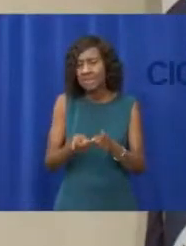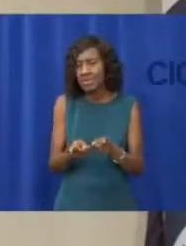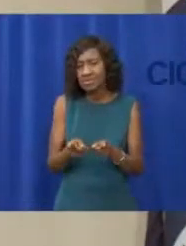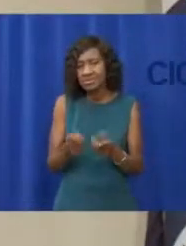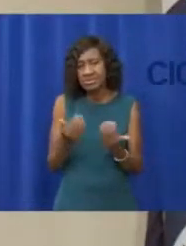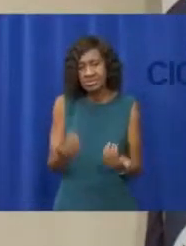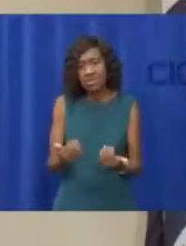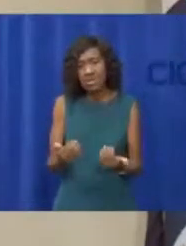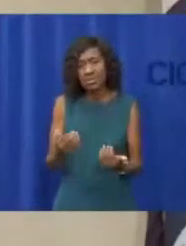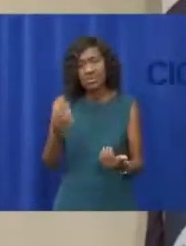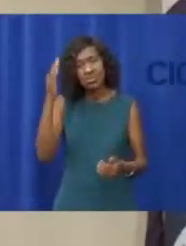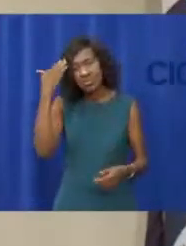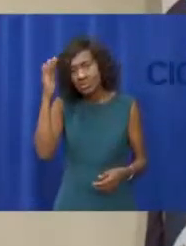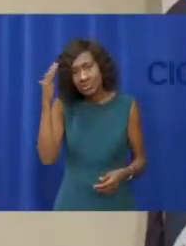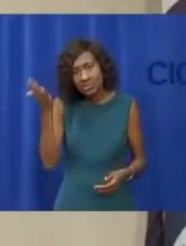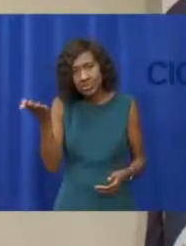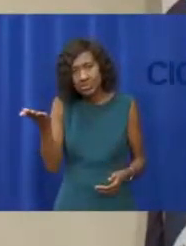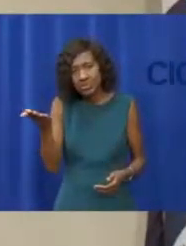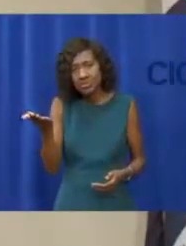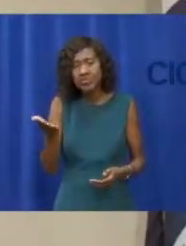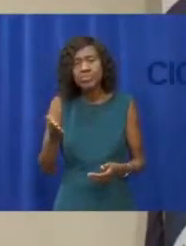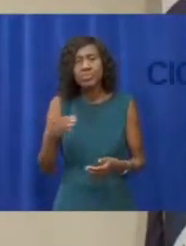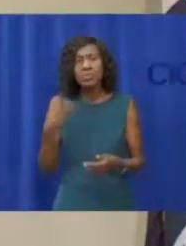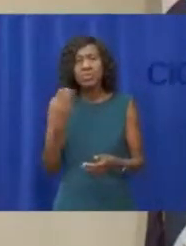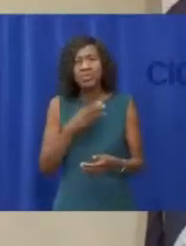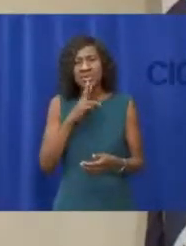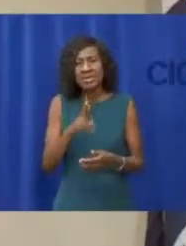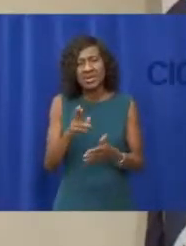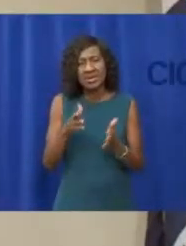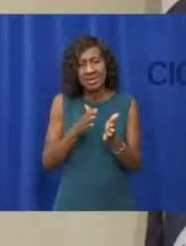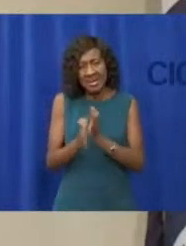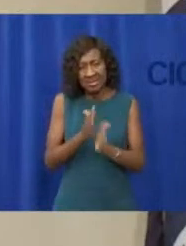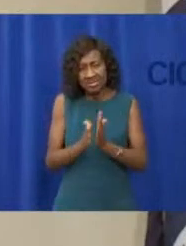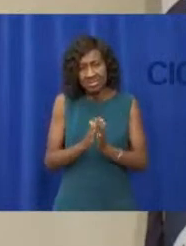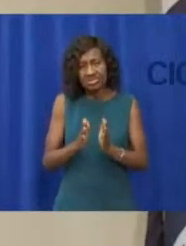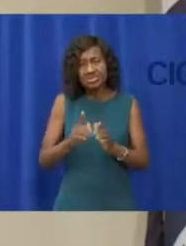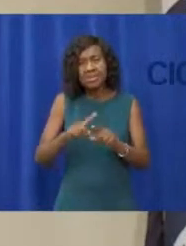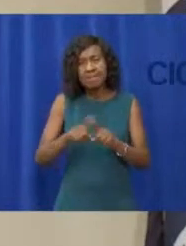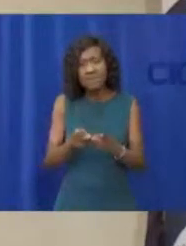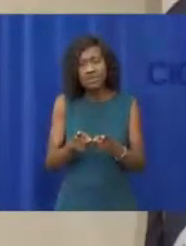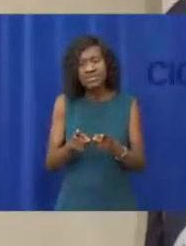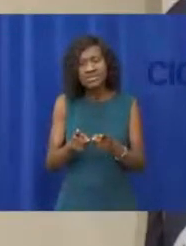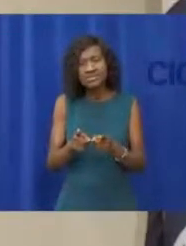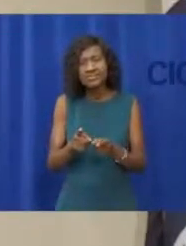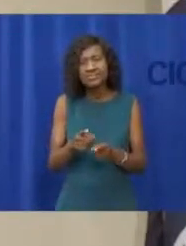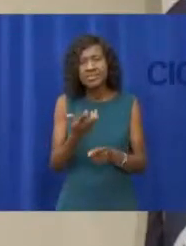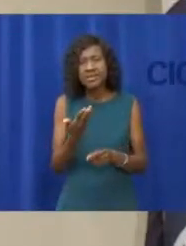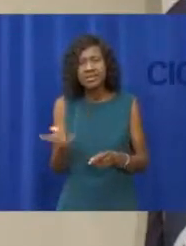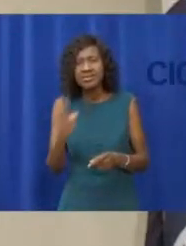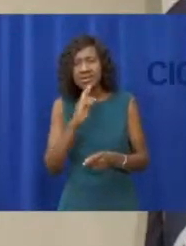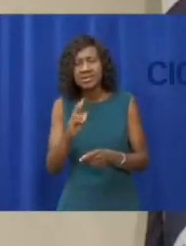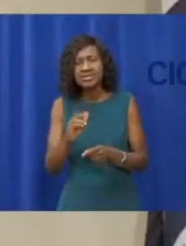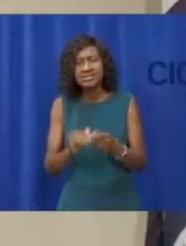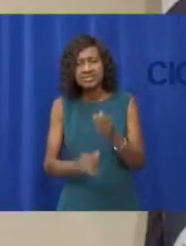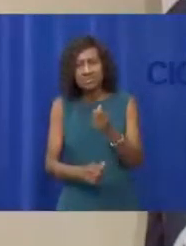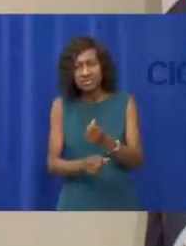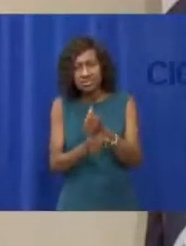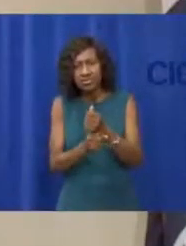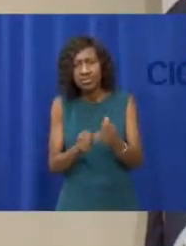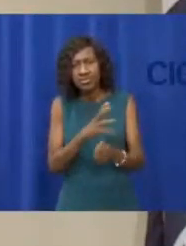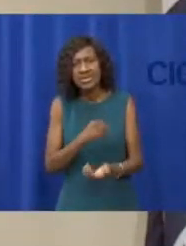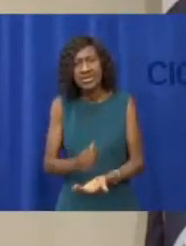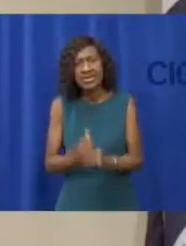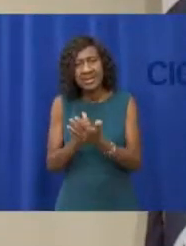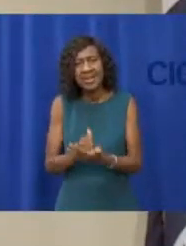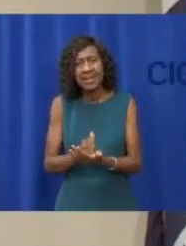it's right that we all feel anxious, but there is support and help out there. So my thanks to all the staff and the volunteers on